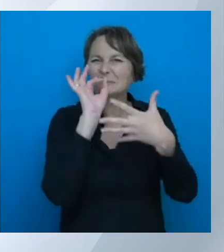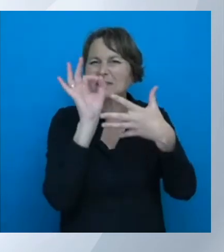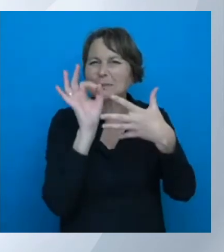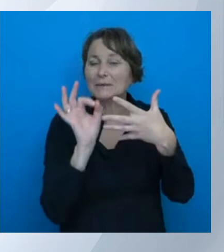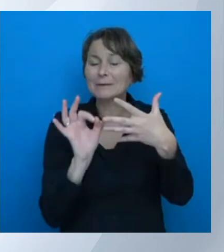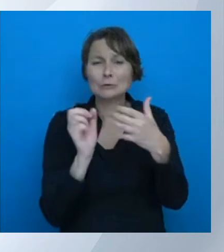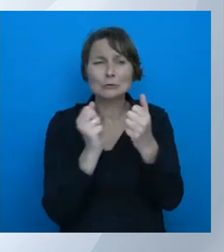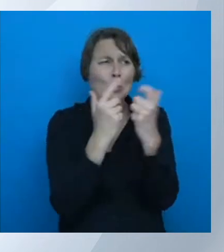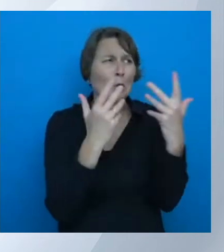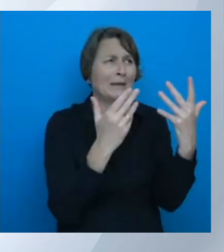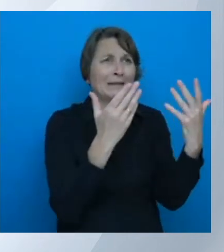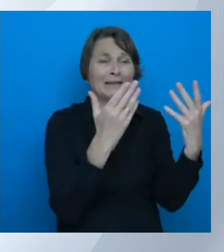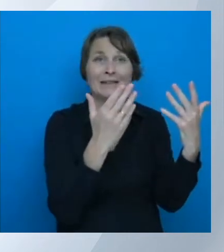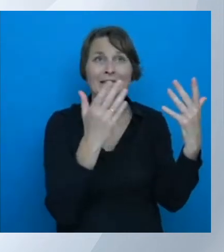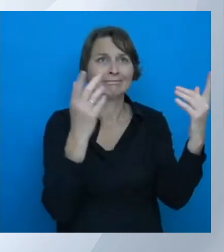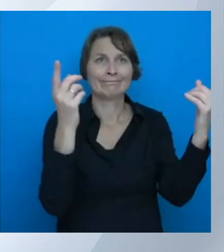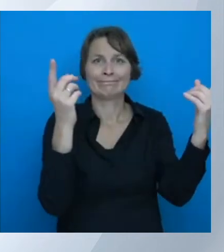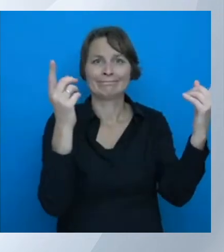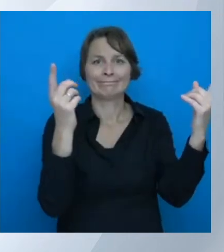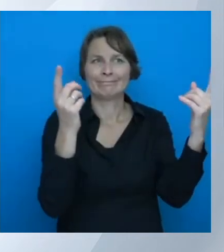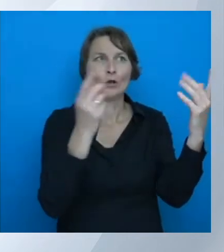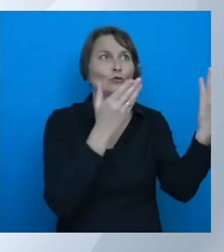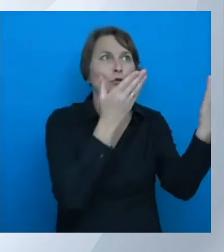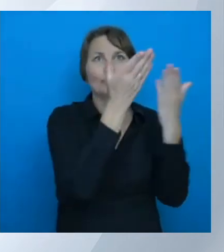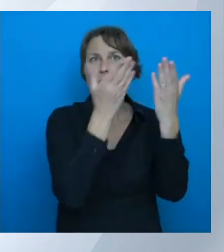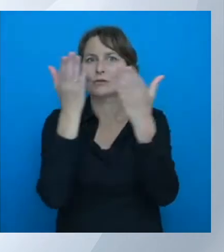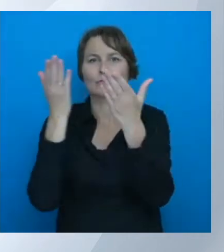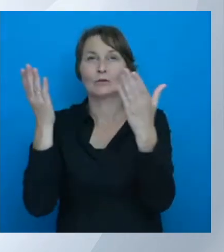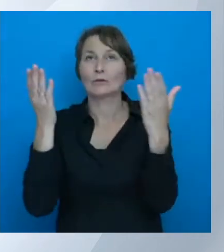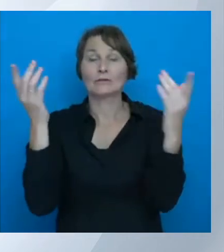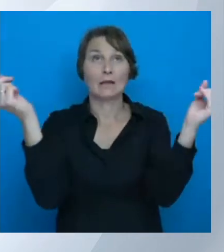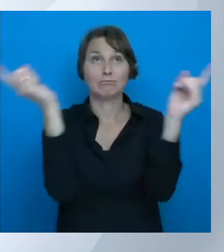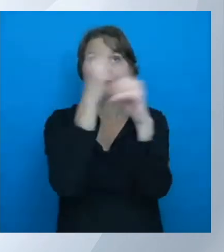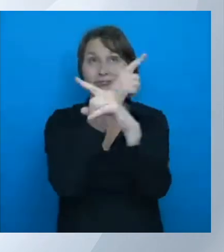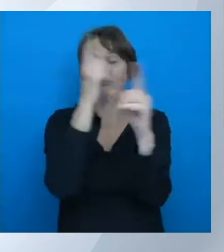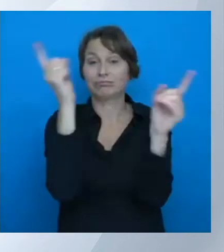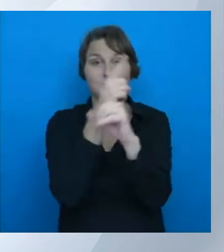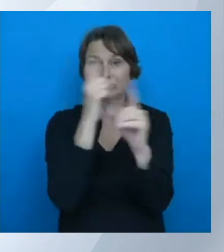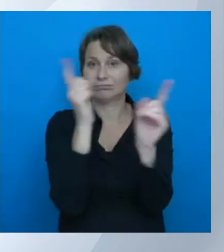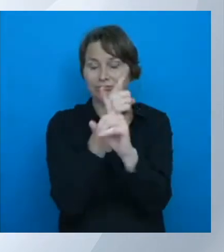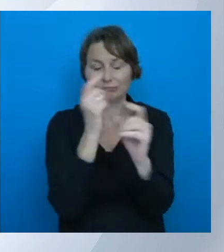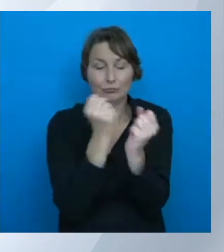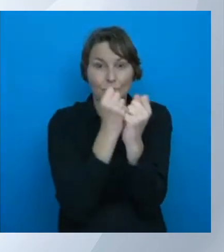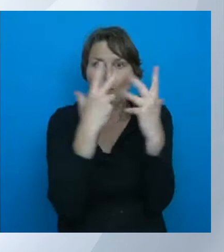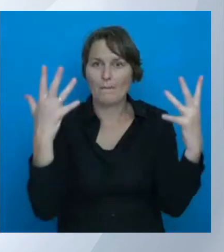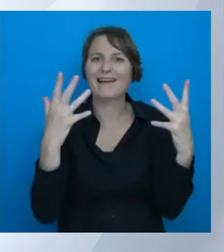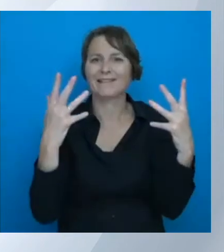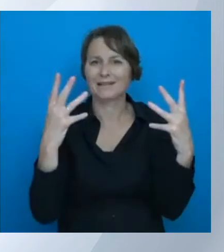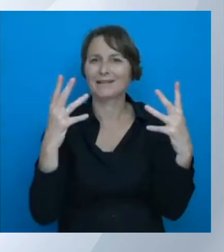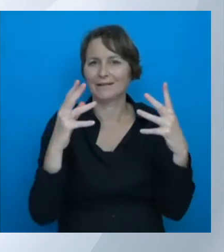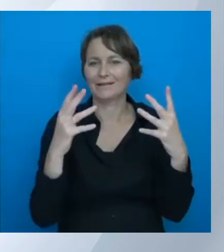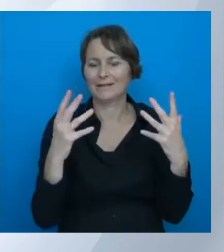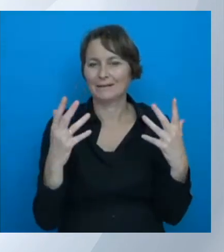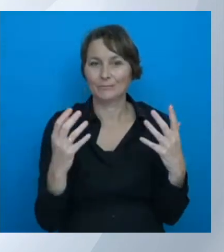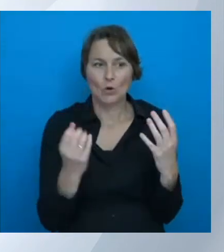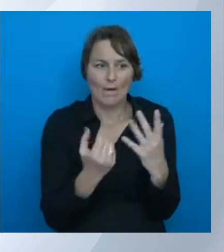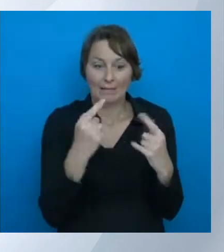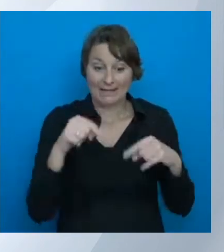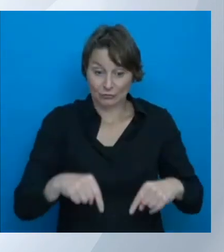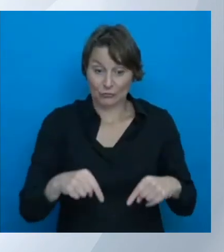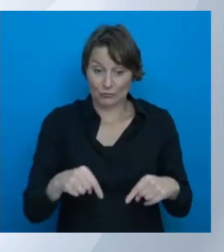that are talking to each other, something known as distributed operations. So when you build these kind of